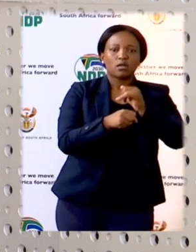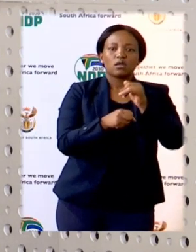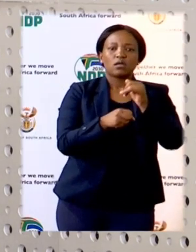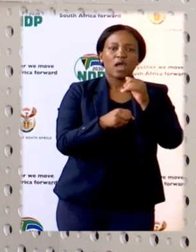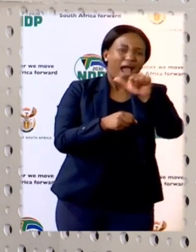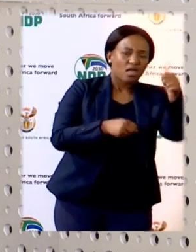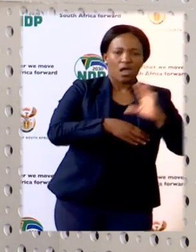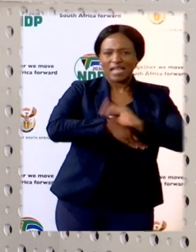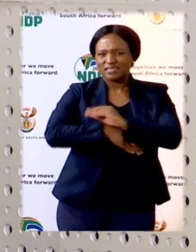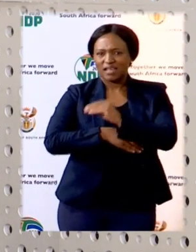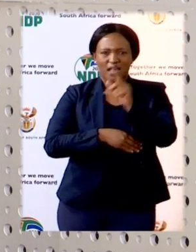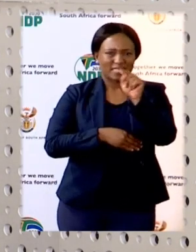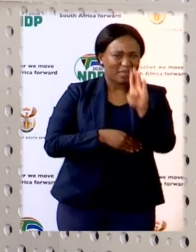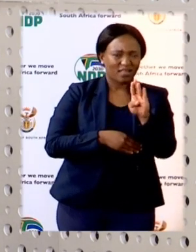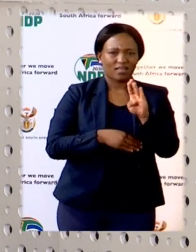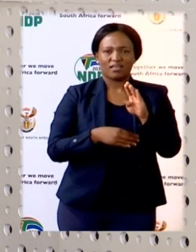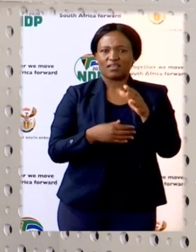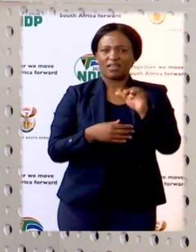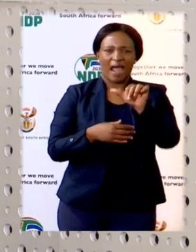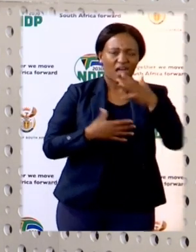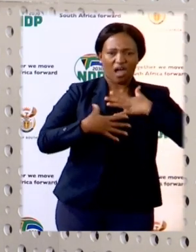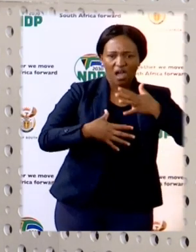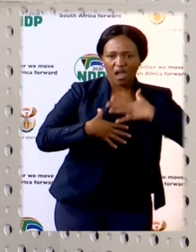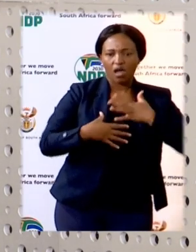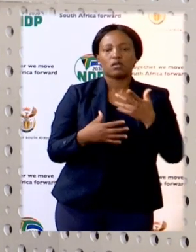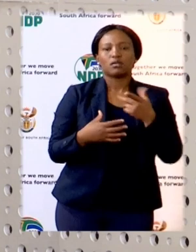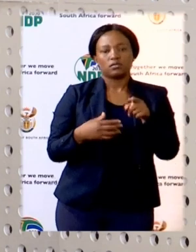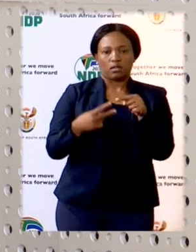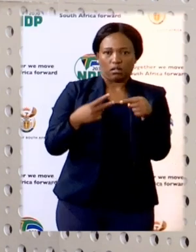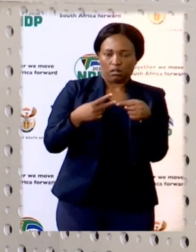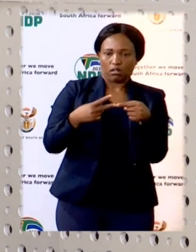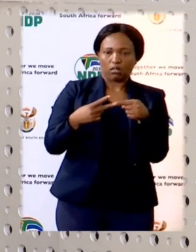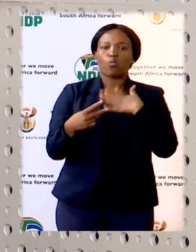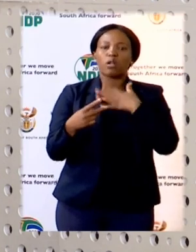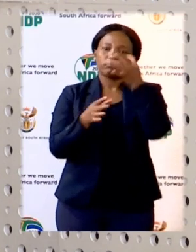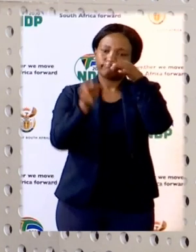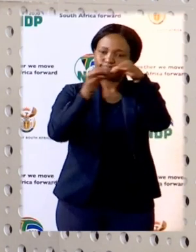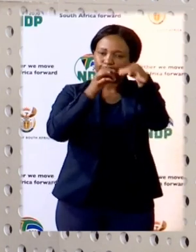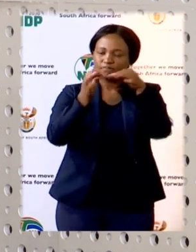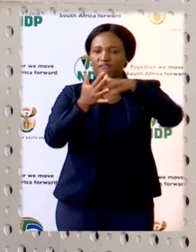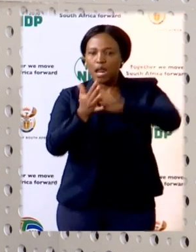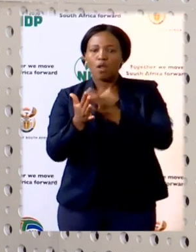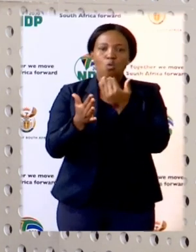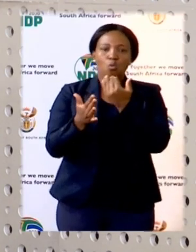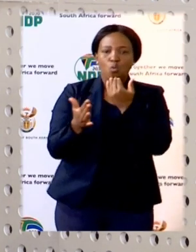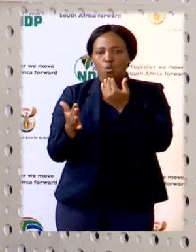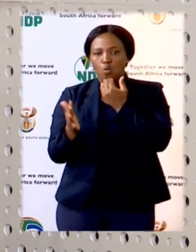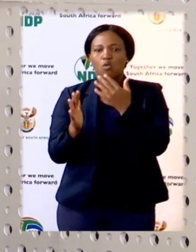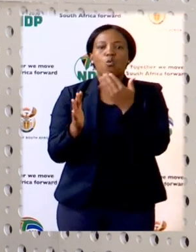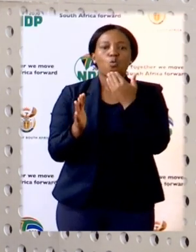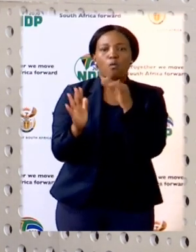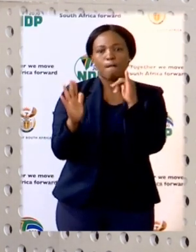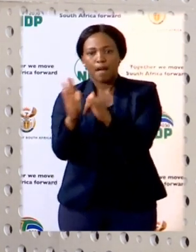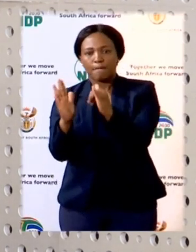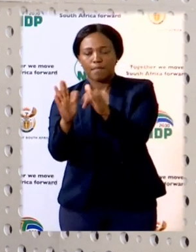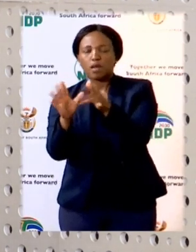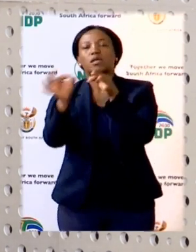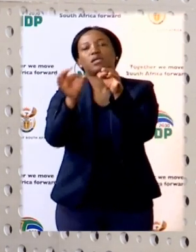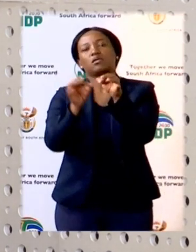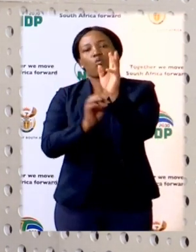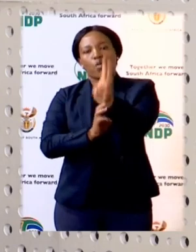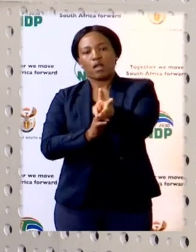as well will be explained as we do level four briefing as members of cabinet. I thought that is